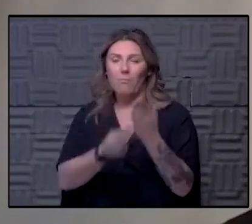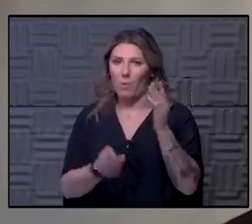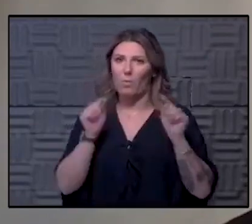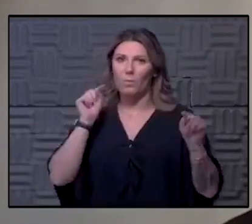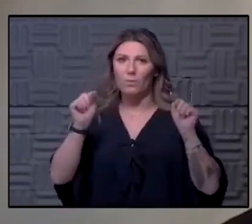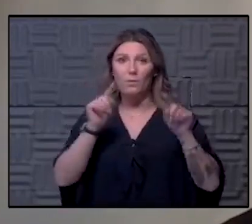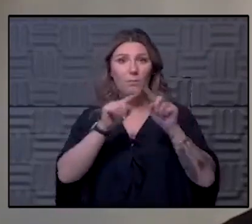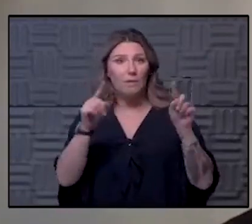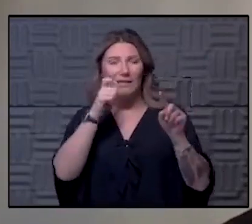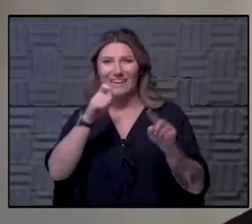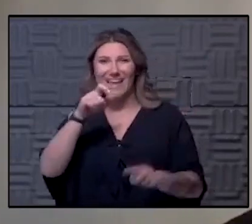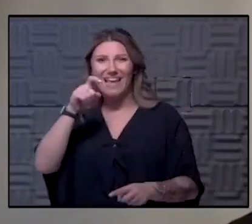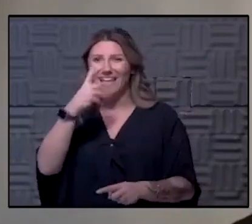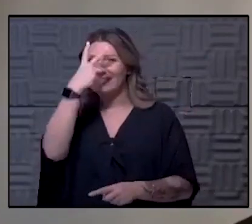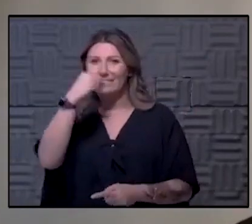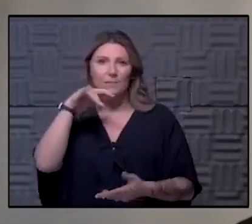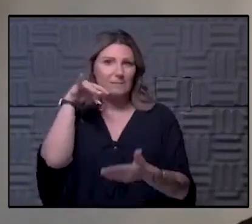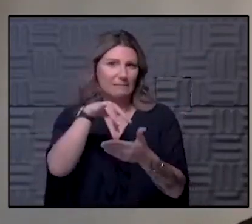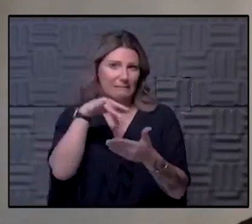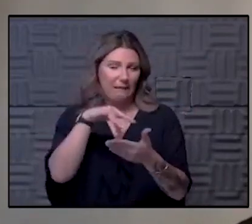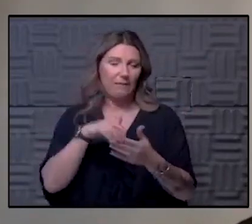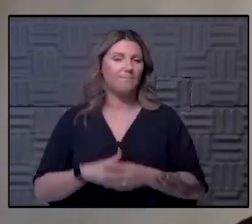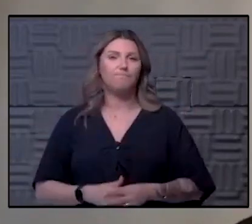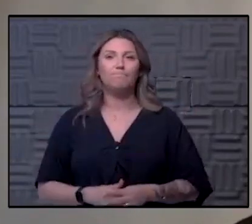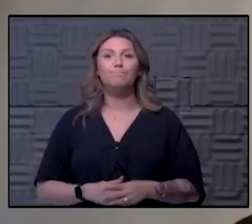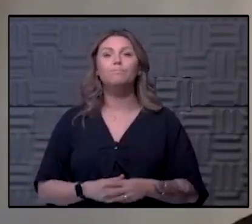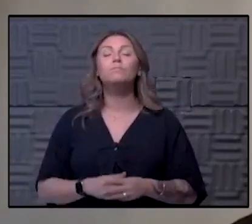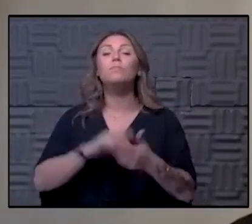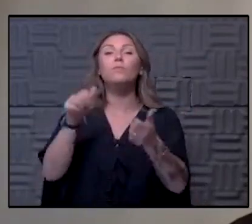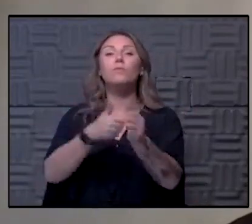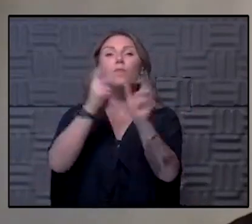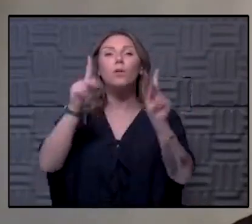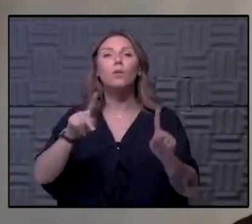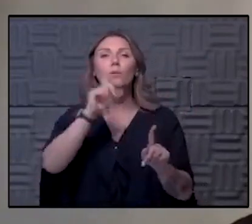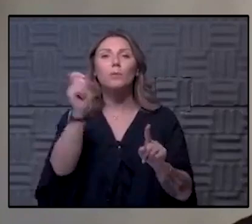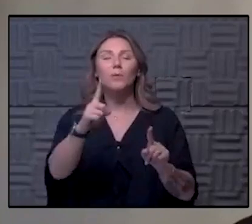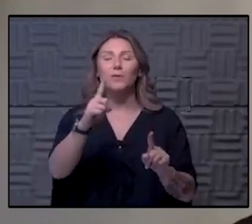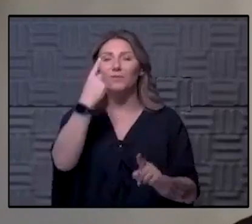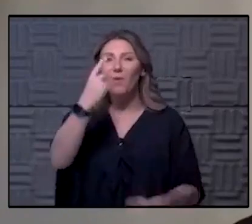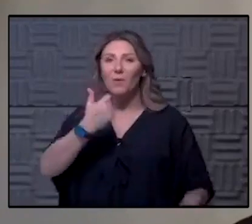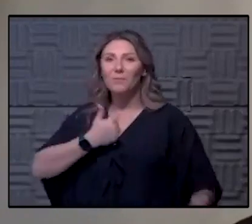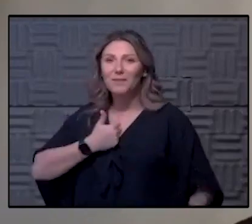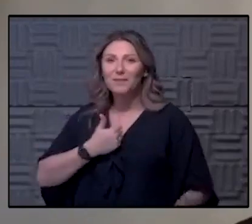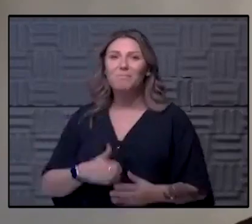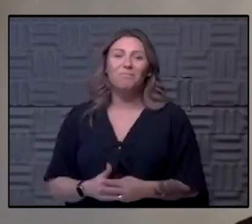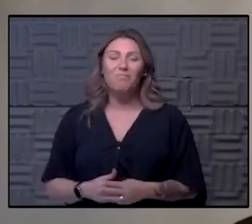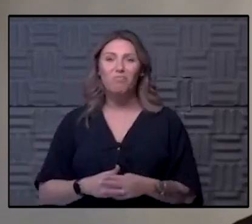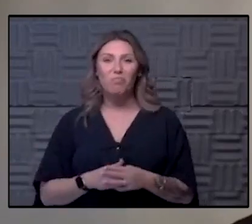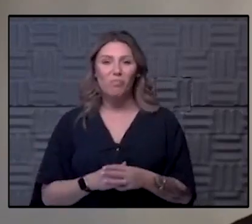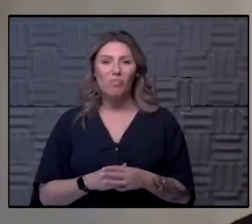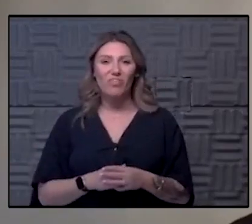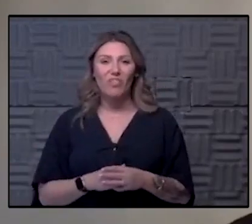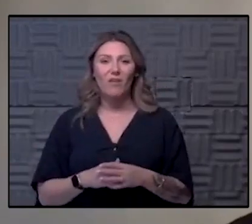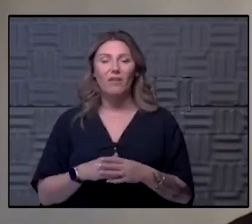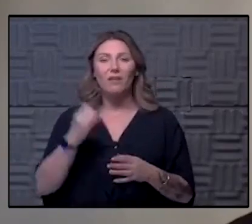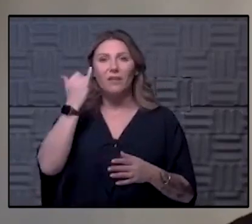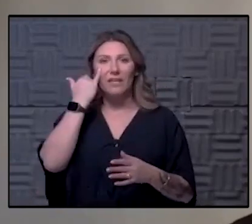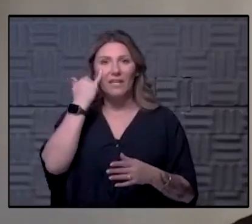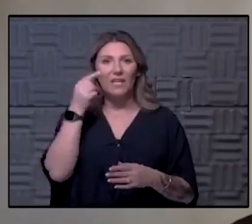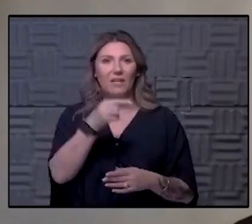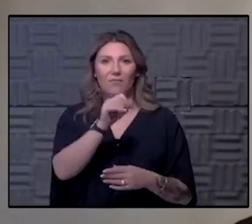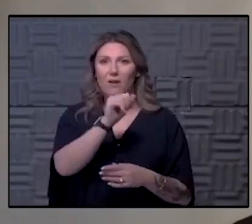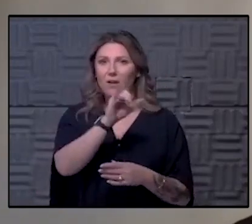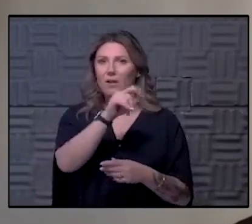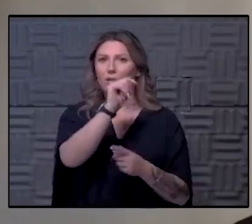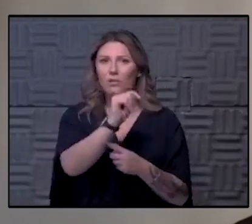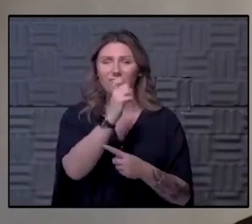you do not need a sleep study for that. My follow-up question just for me is, Sure. if I have acute insomnia and I